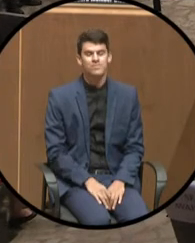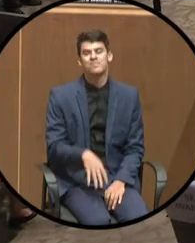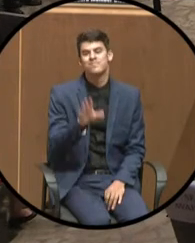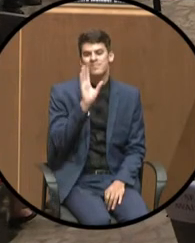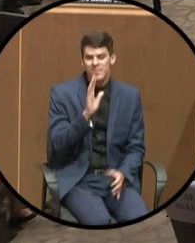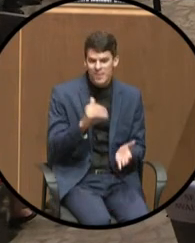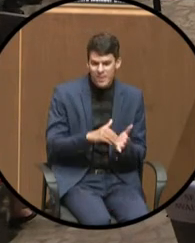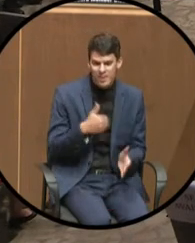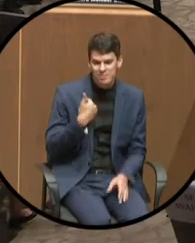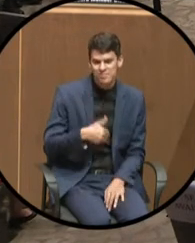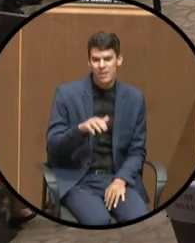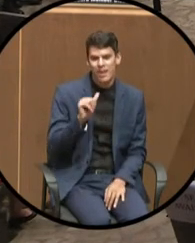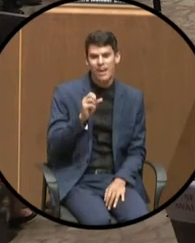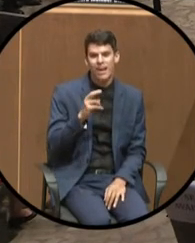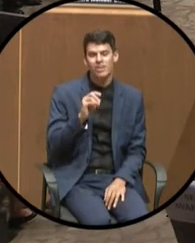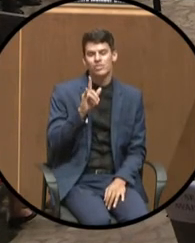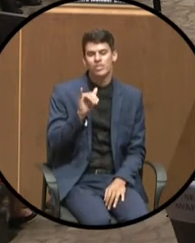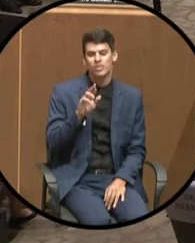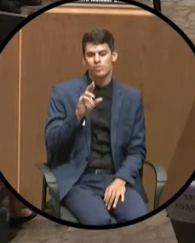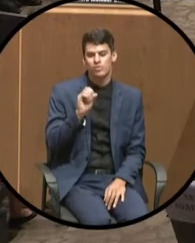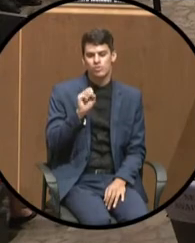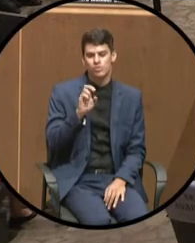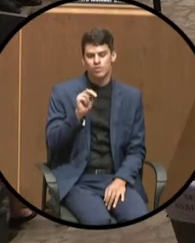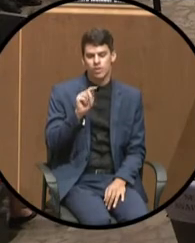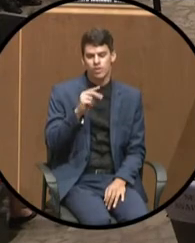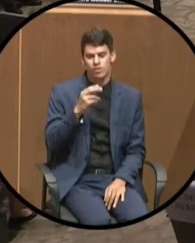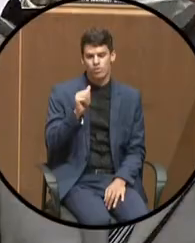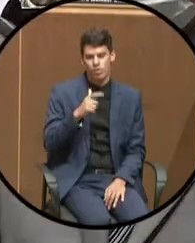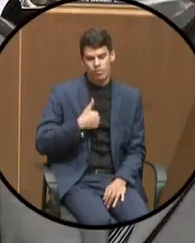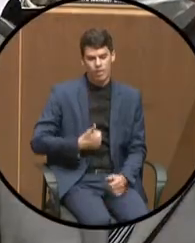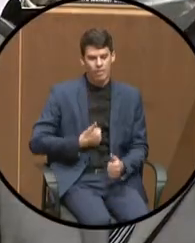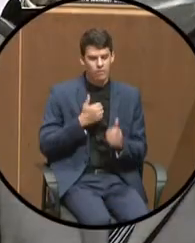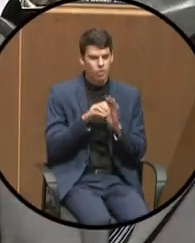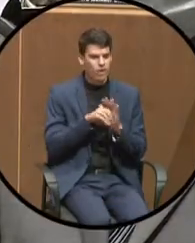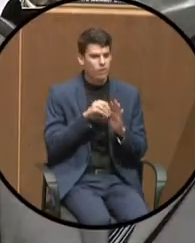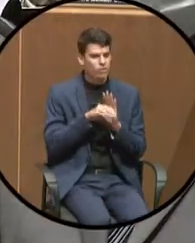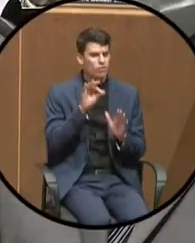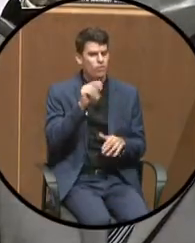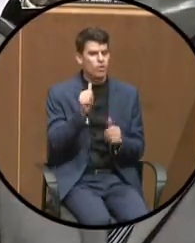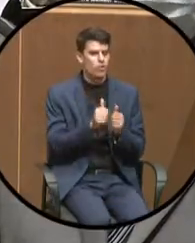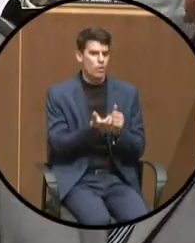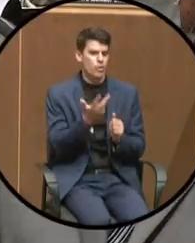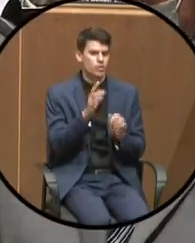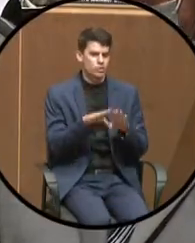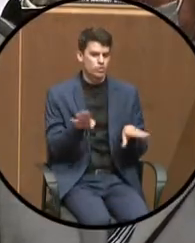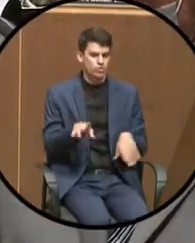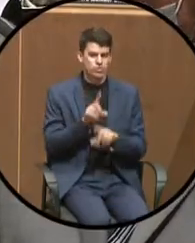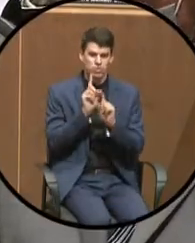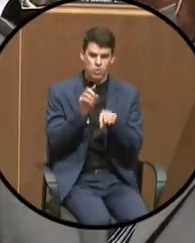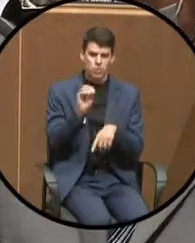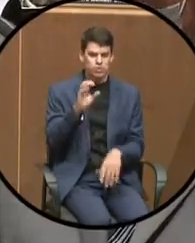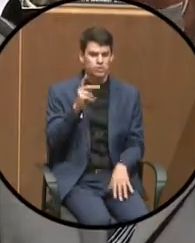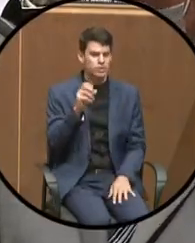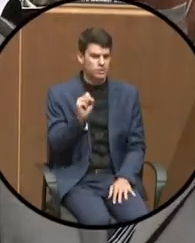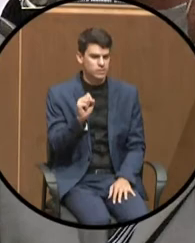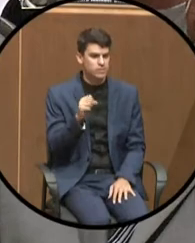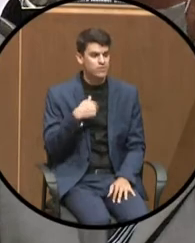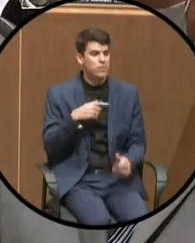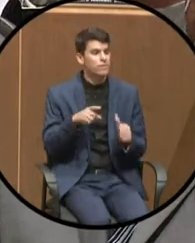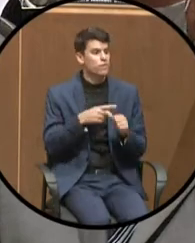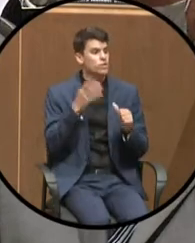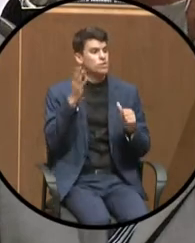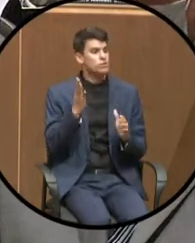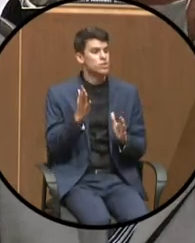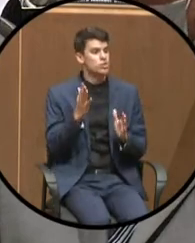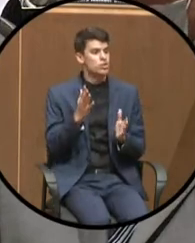Hello again. My name is Ashley Rosenthal, and I live in Orlando, Florida, with 3 children in Orange County Public Schools. The first speaker